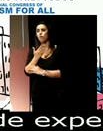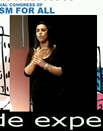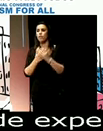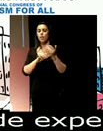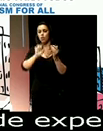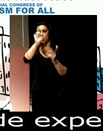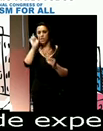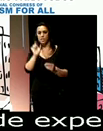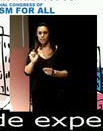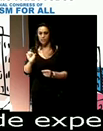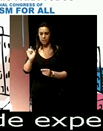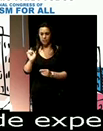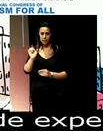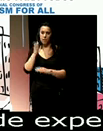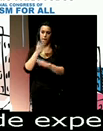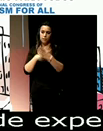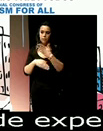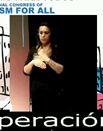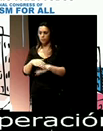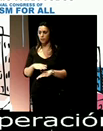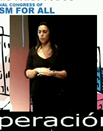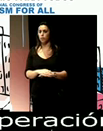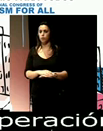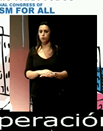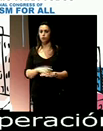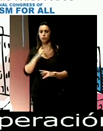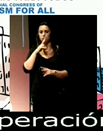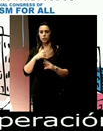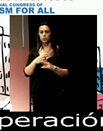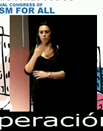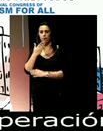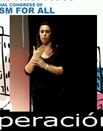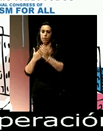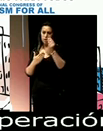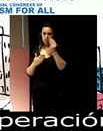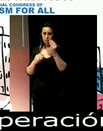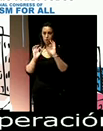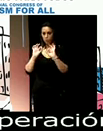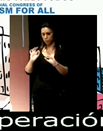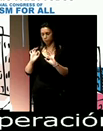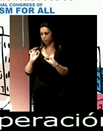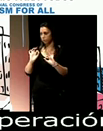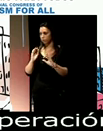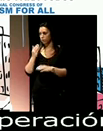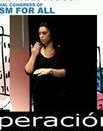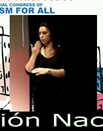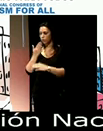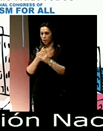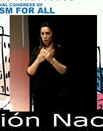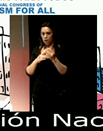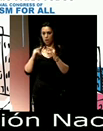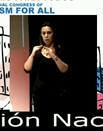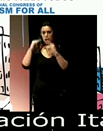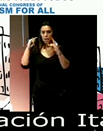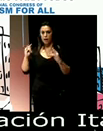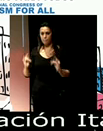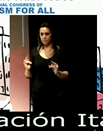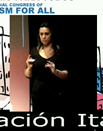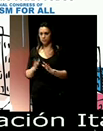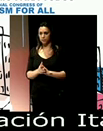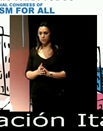Handicap, and Feder Camping is a federation between the owner of campsite, and the National Laboratory for